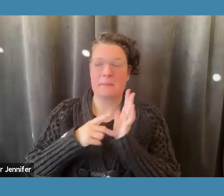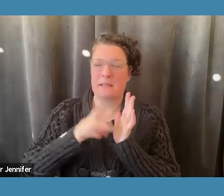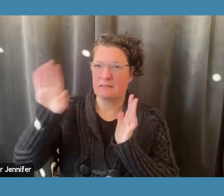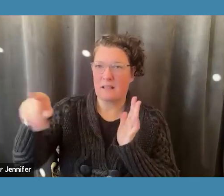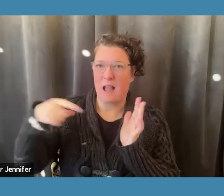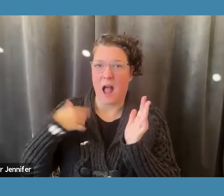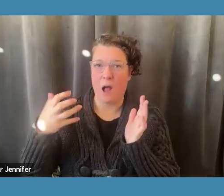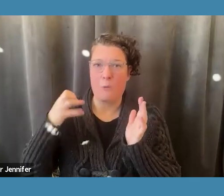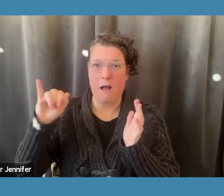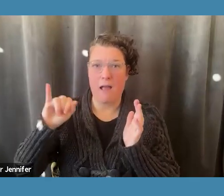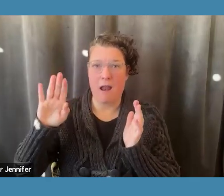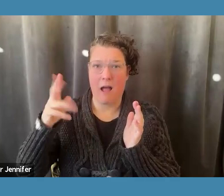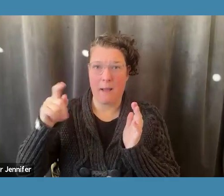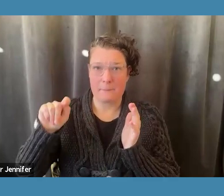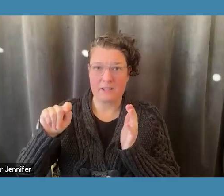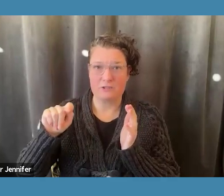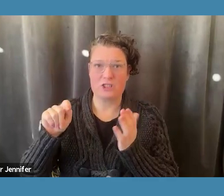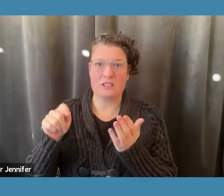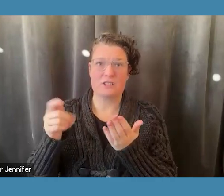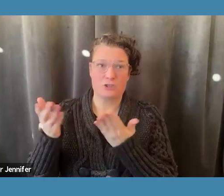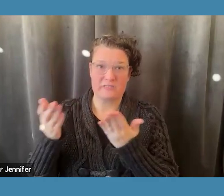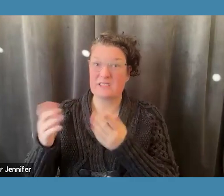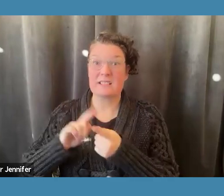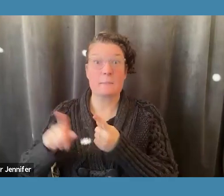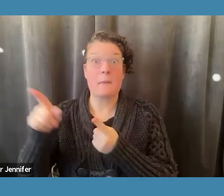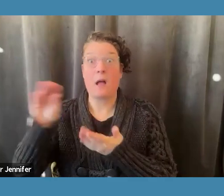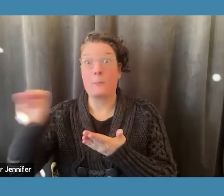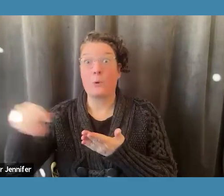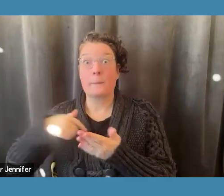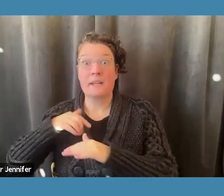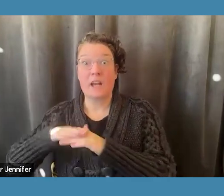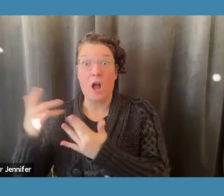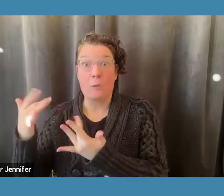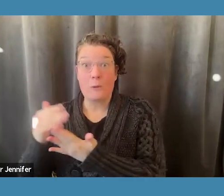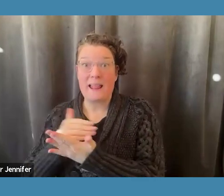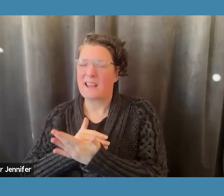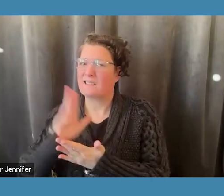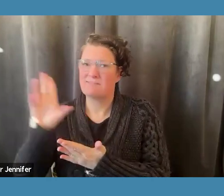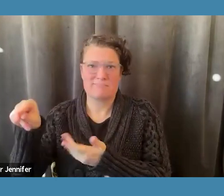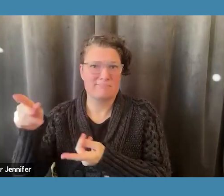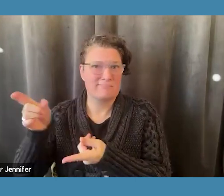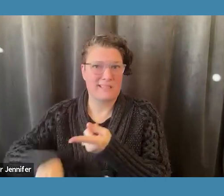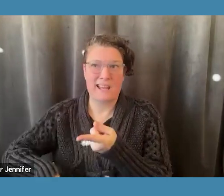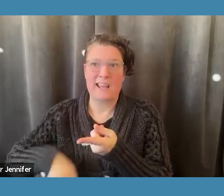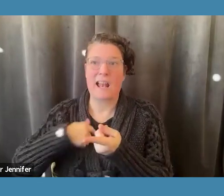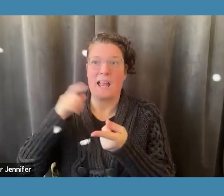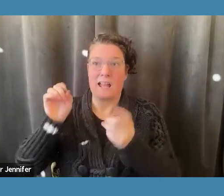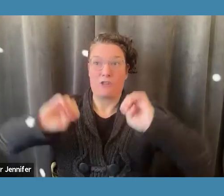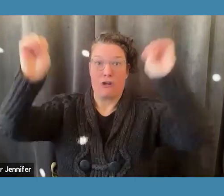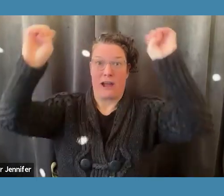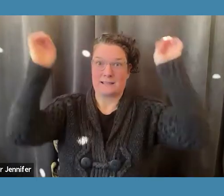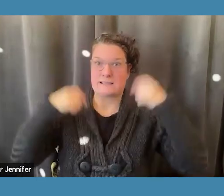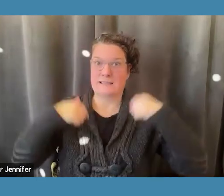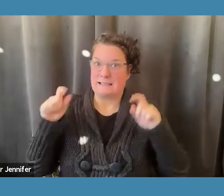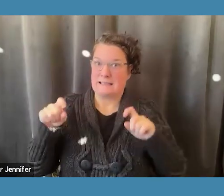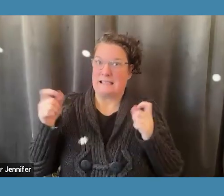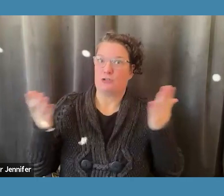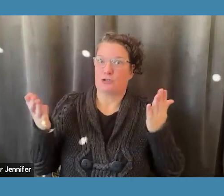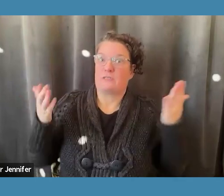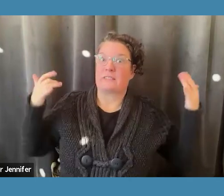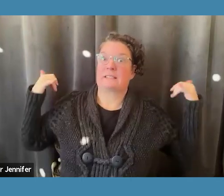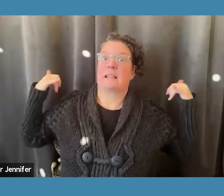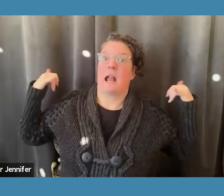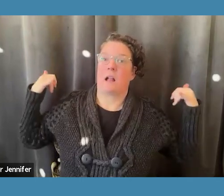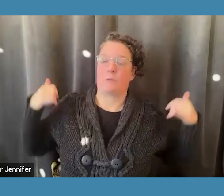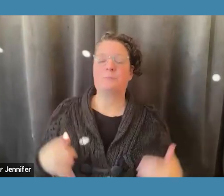services and I can't go on the pre-enrollment list and wait. We're in crisis and we need services now. So in